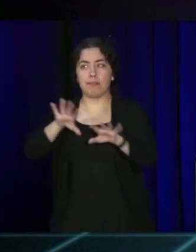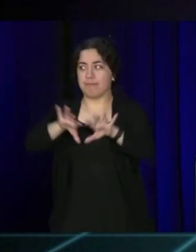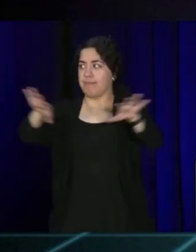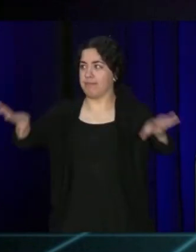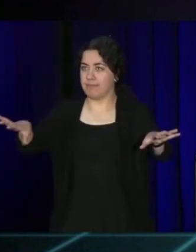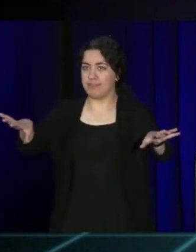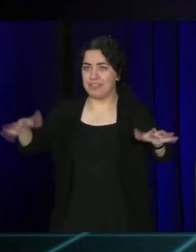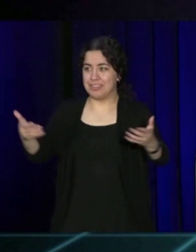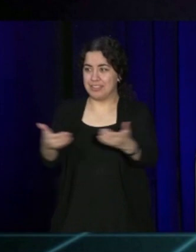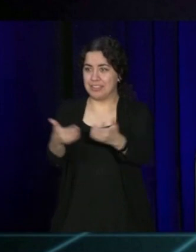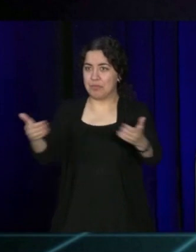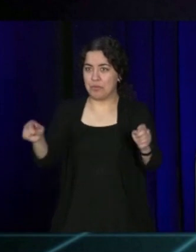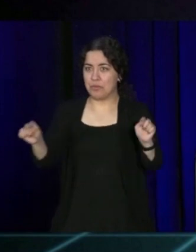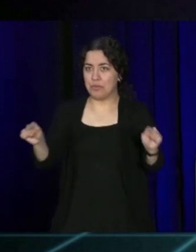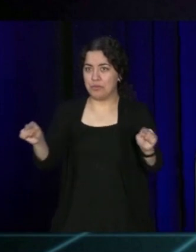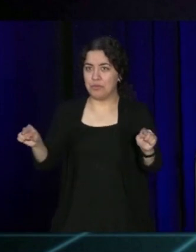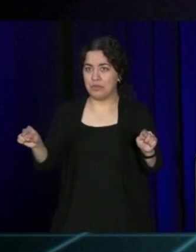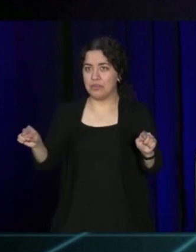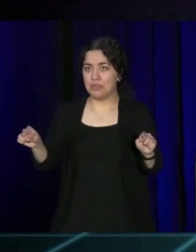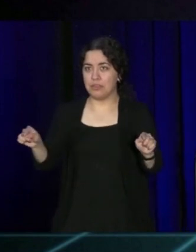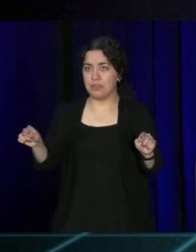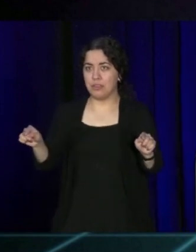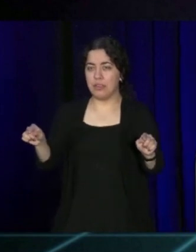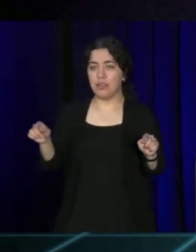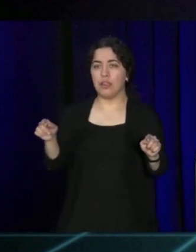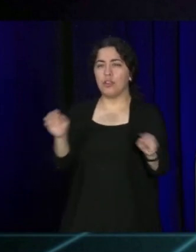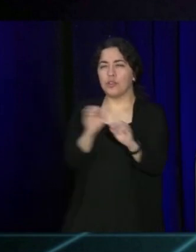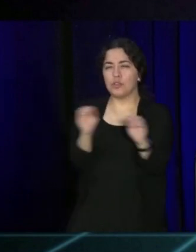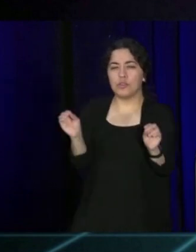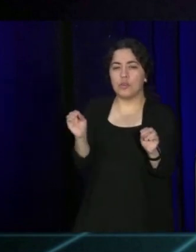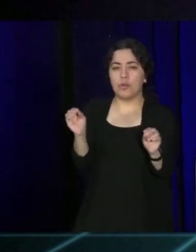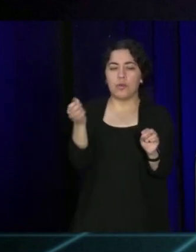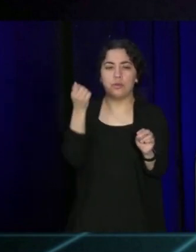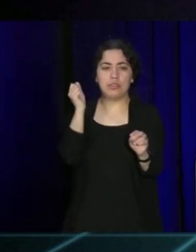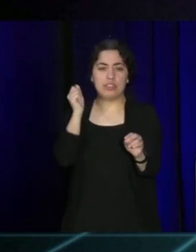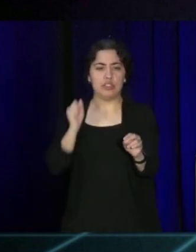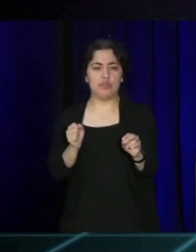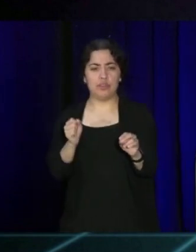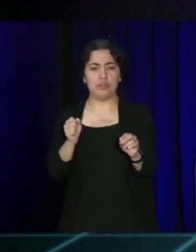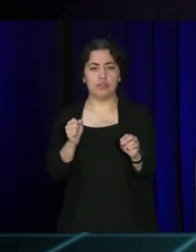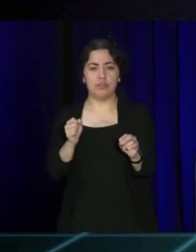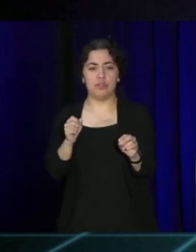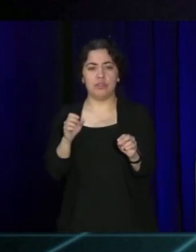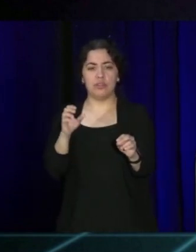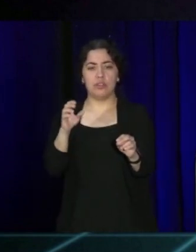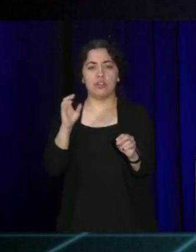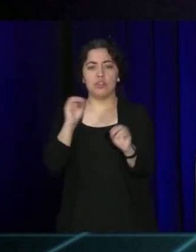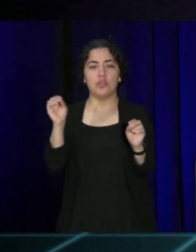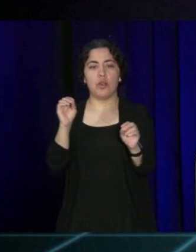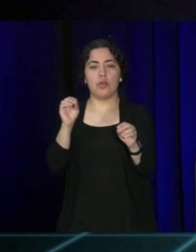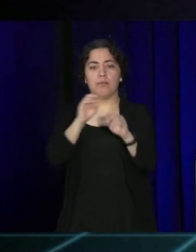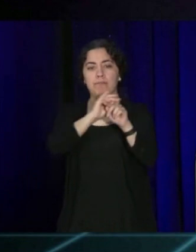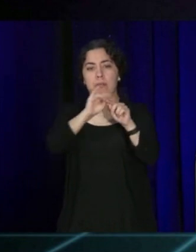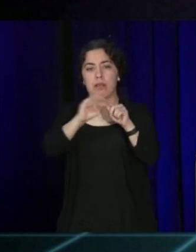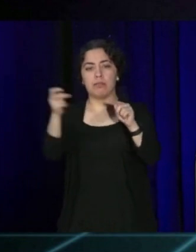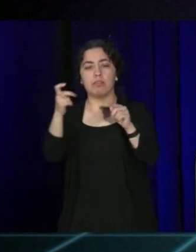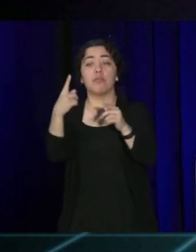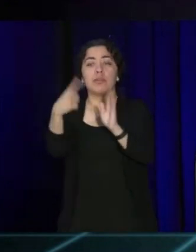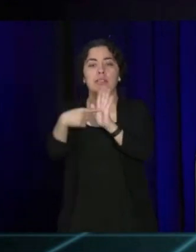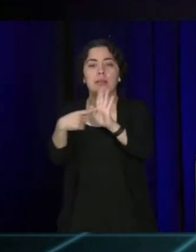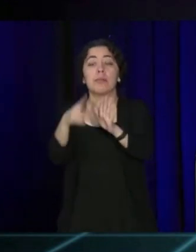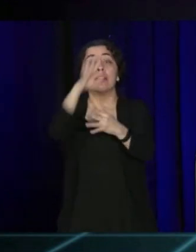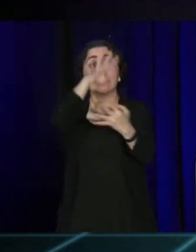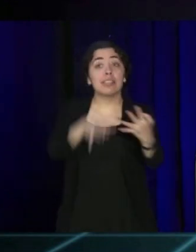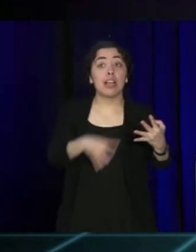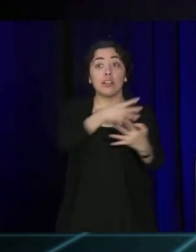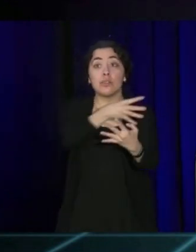So there's no silver bullet, no matter the new feature or the new concept or etc. So for example, scheduling doesn't mean